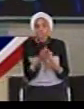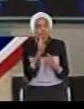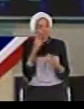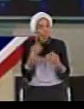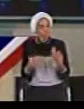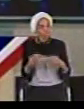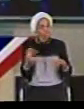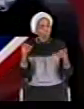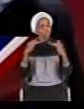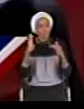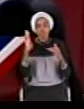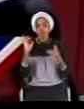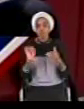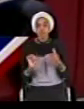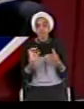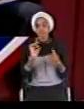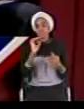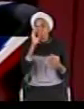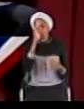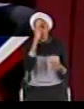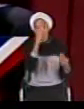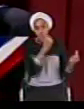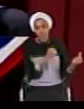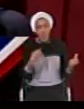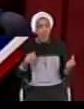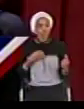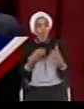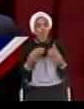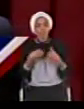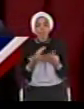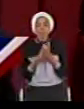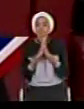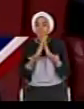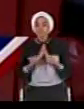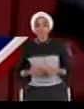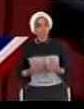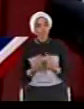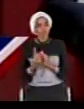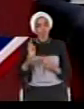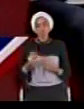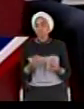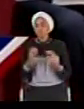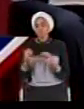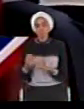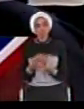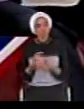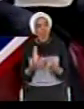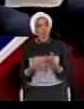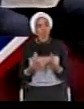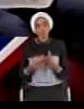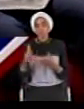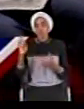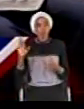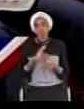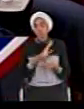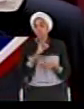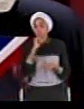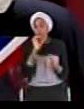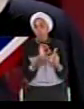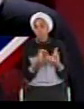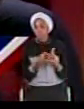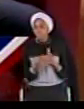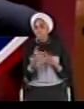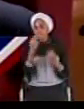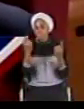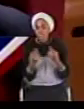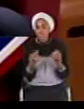with God, set free, forgiven, and the Lord not counting any sin against us anymore,